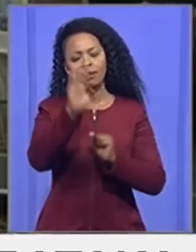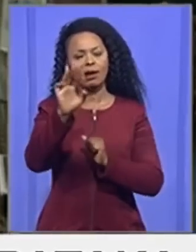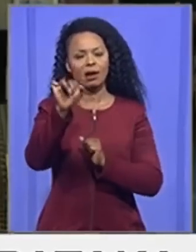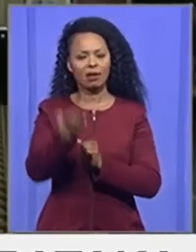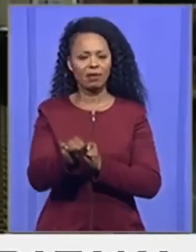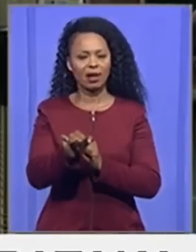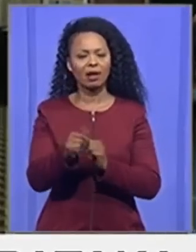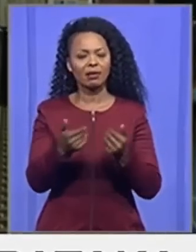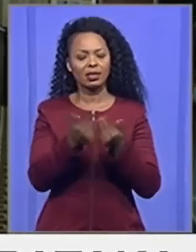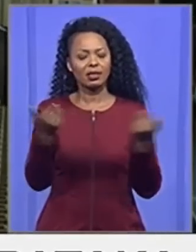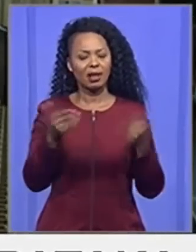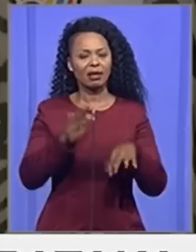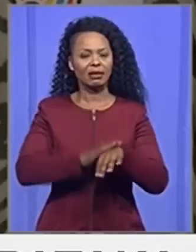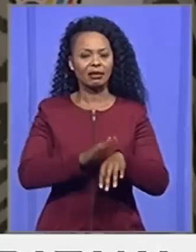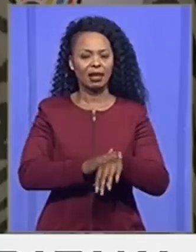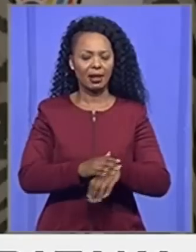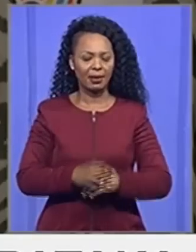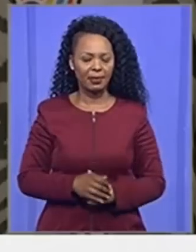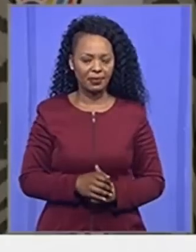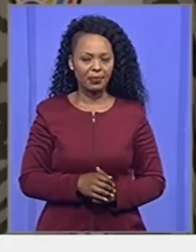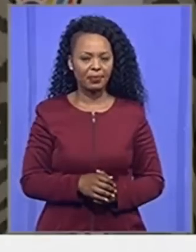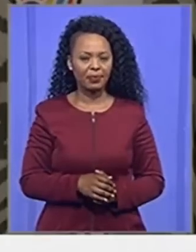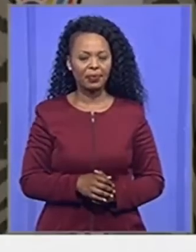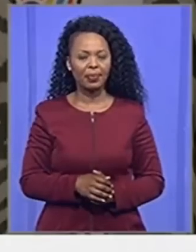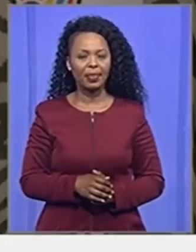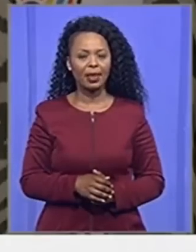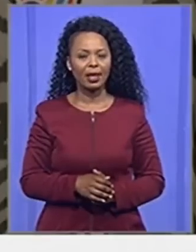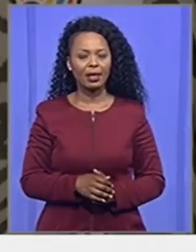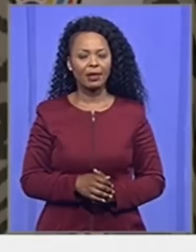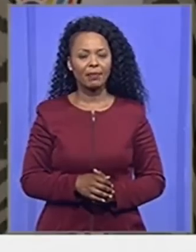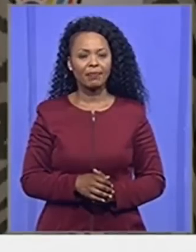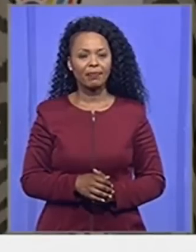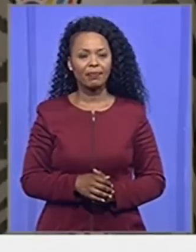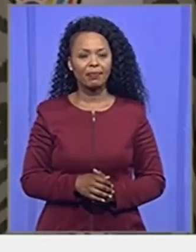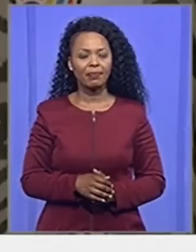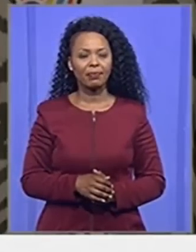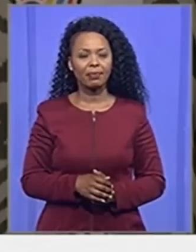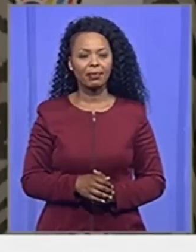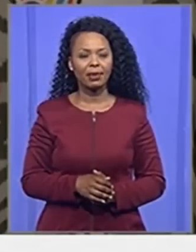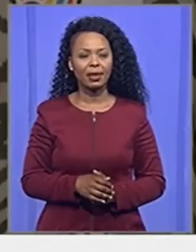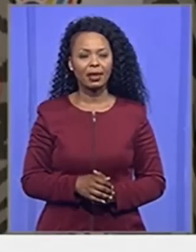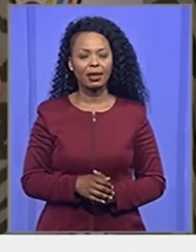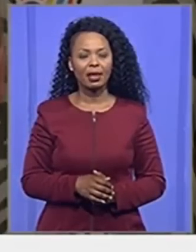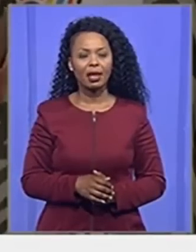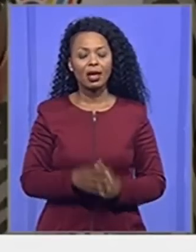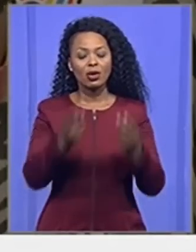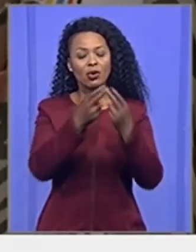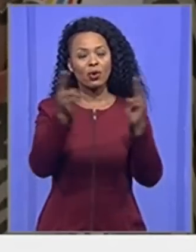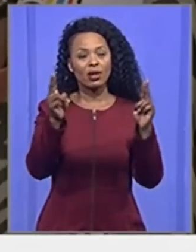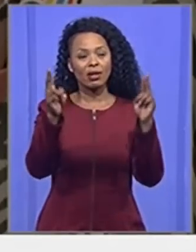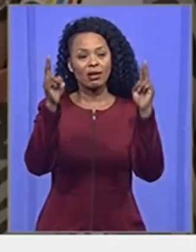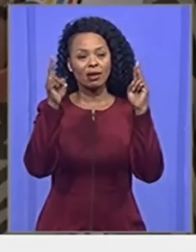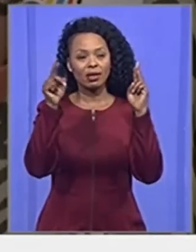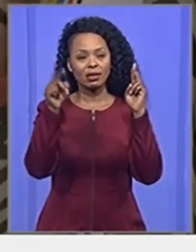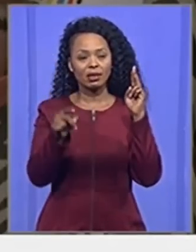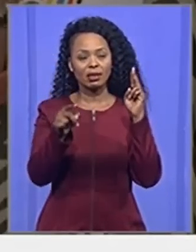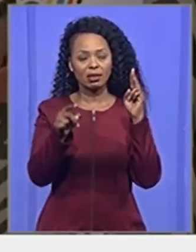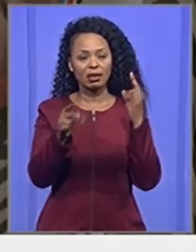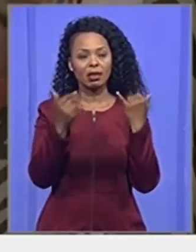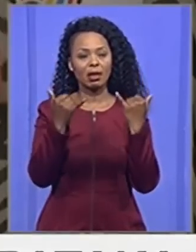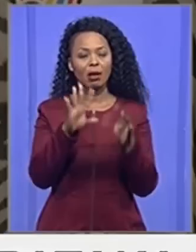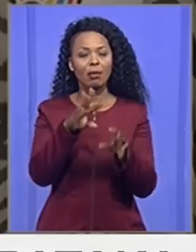bokoloniale. English is still the language of universities. In universities, the clue is in